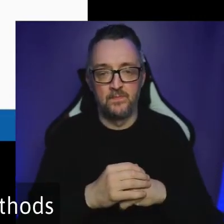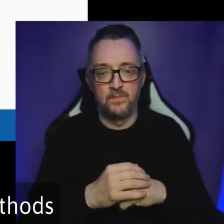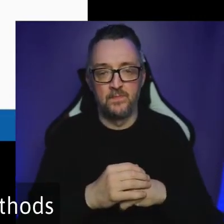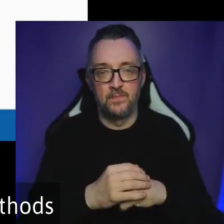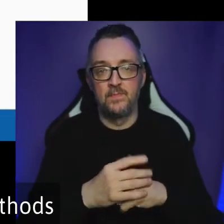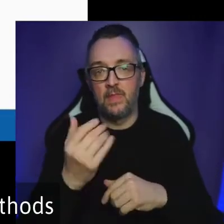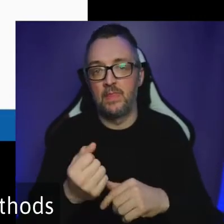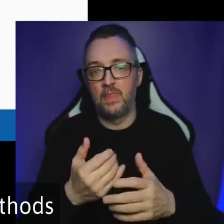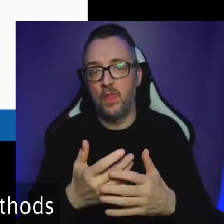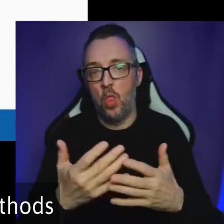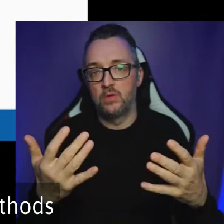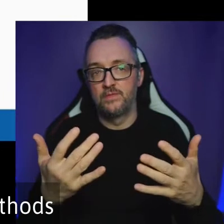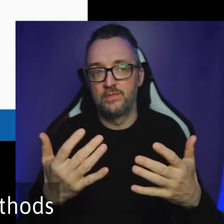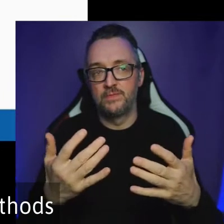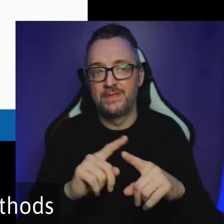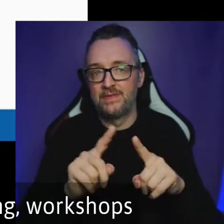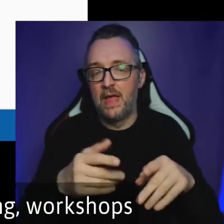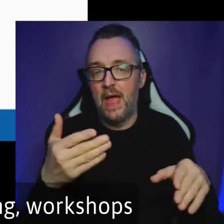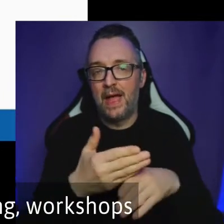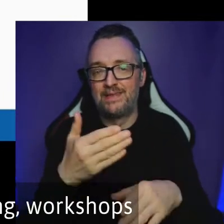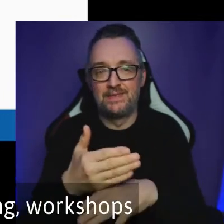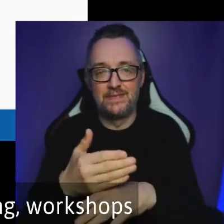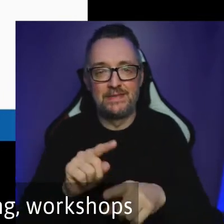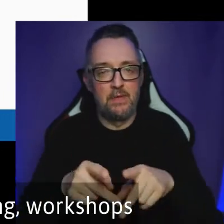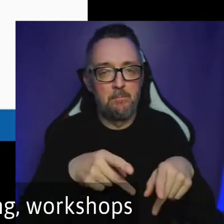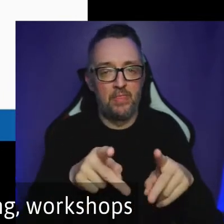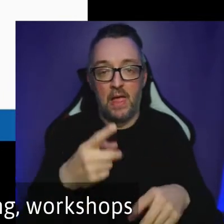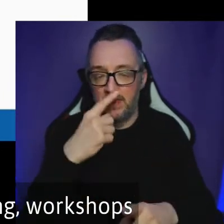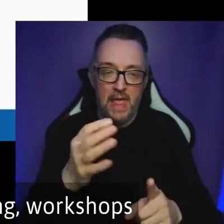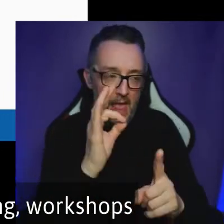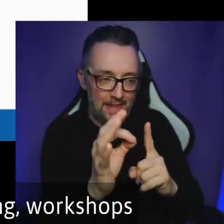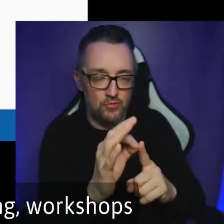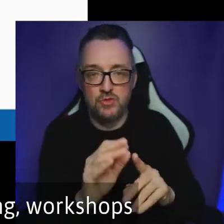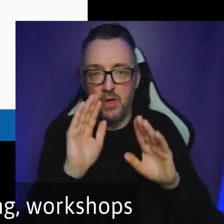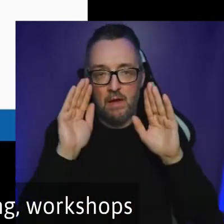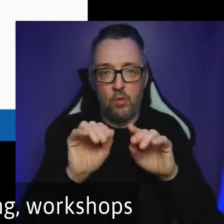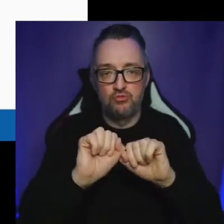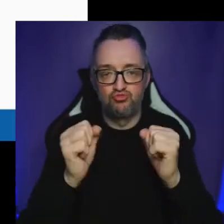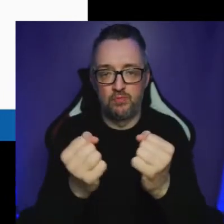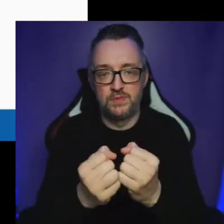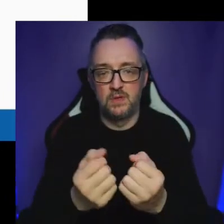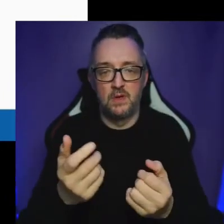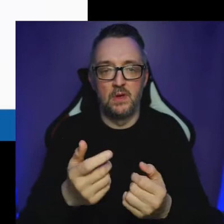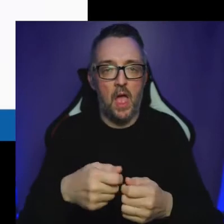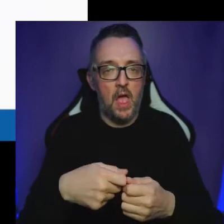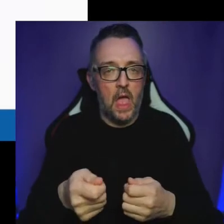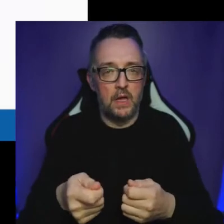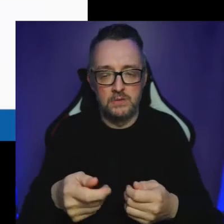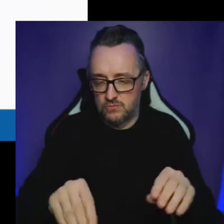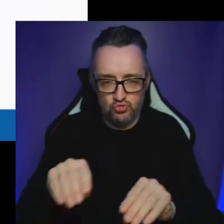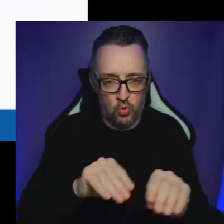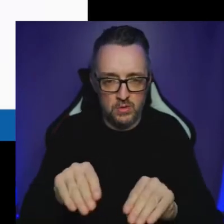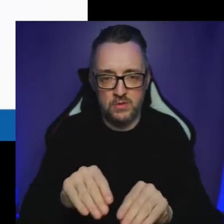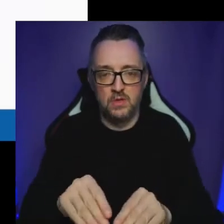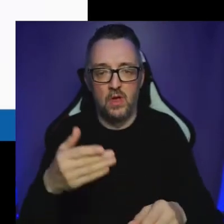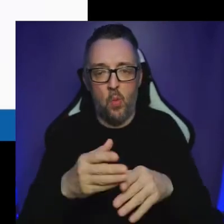There are lots of different design activities or methods. So we can do interviews, focus groups, card sorting, workshops, usability testing, observation, pens